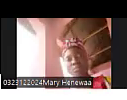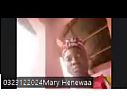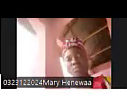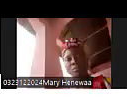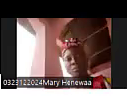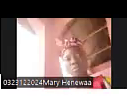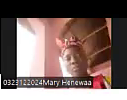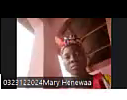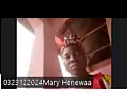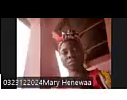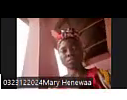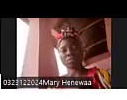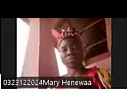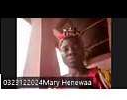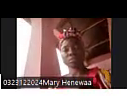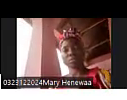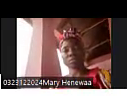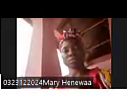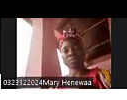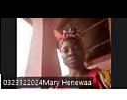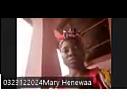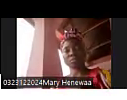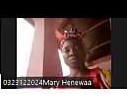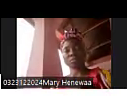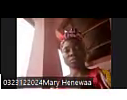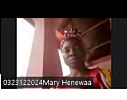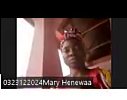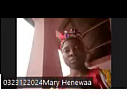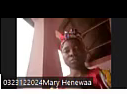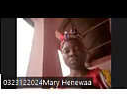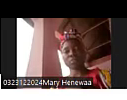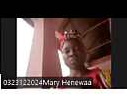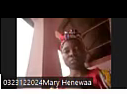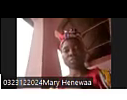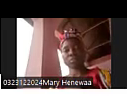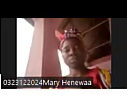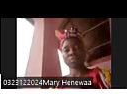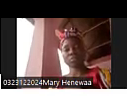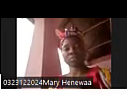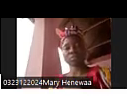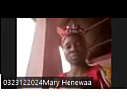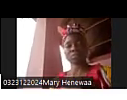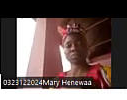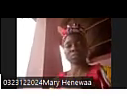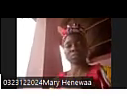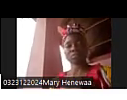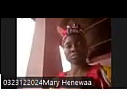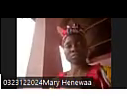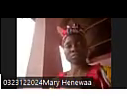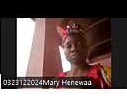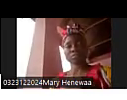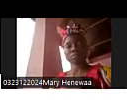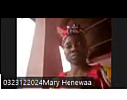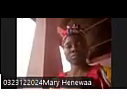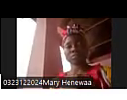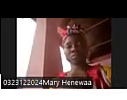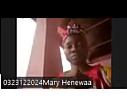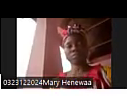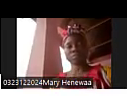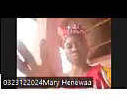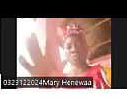which is what, man? Hope you are seeing top because you are not spelling. I'm not seeing you spelling any of them.